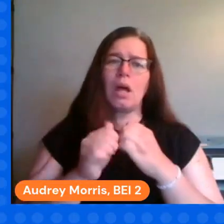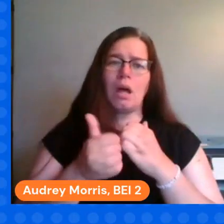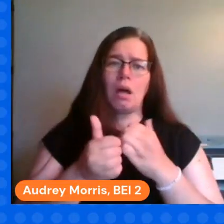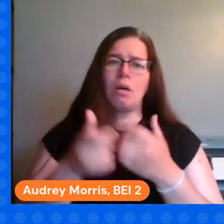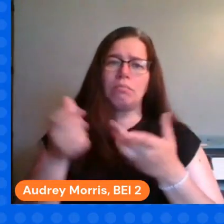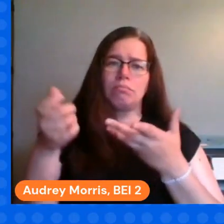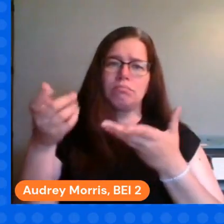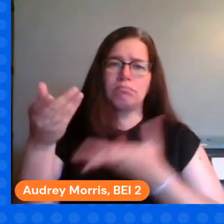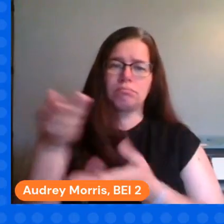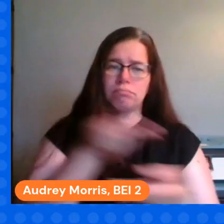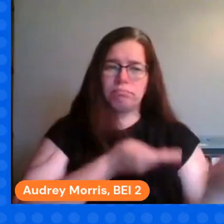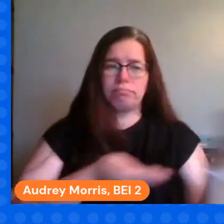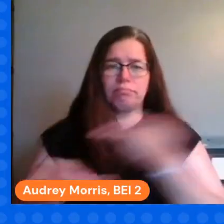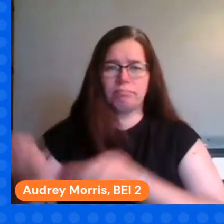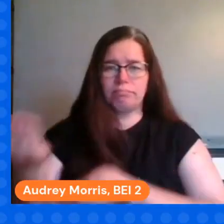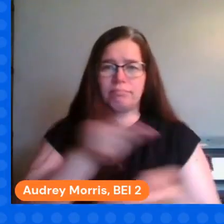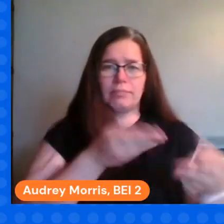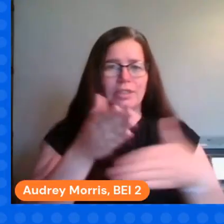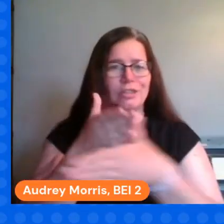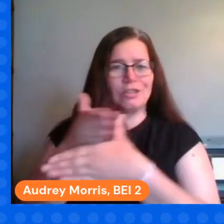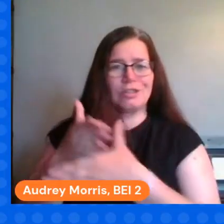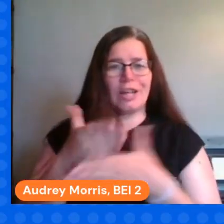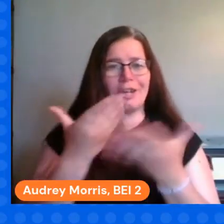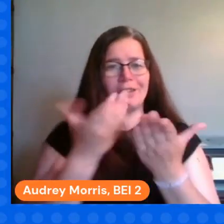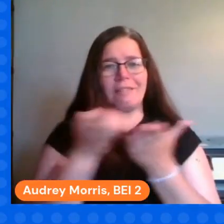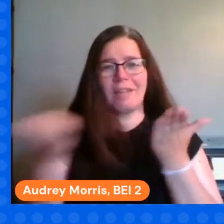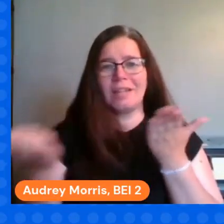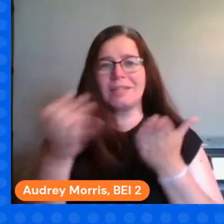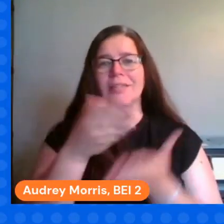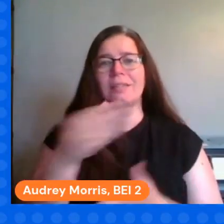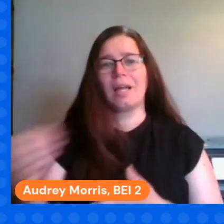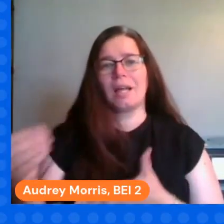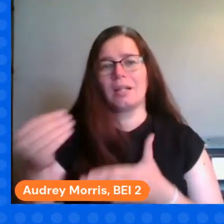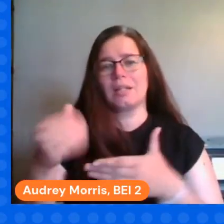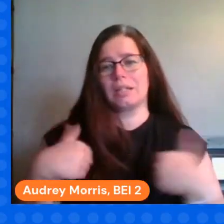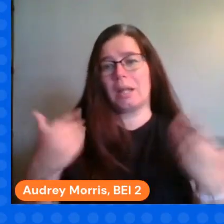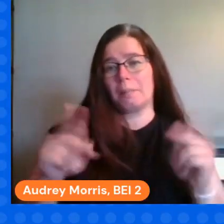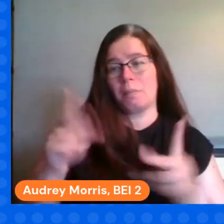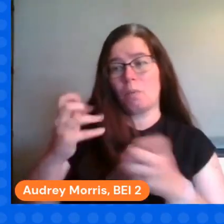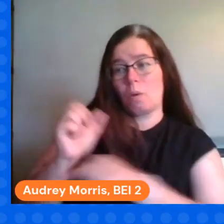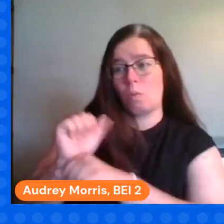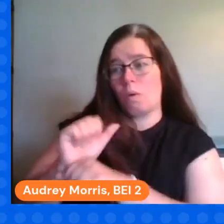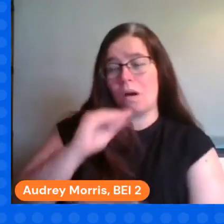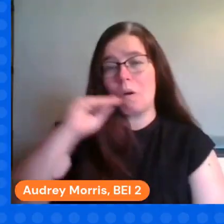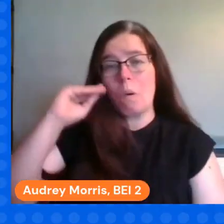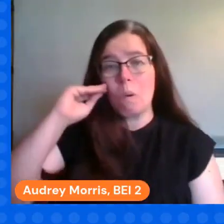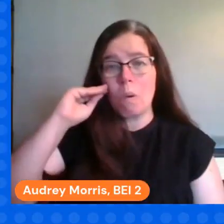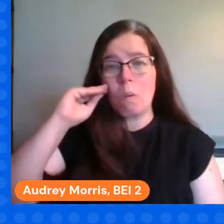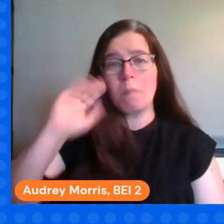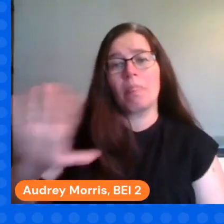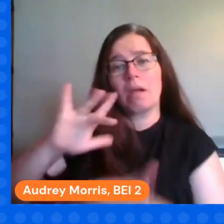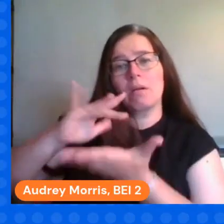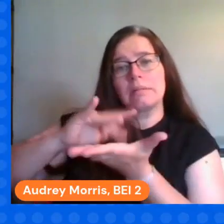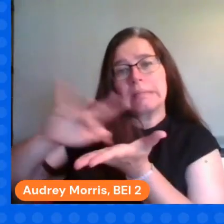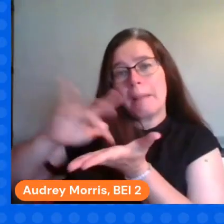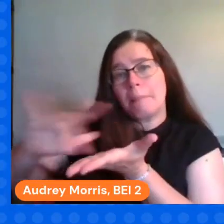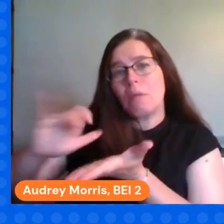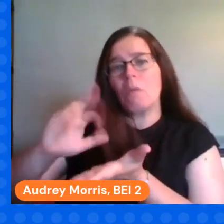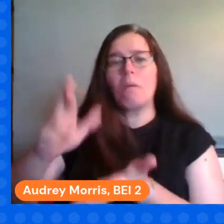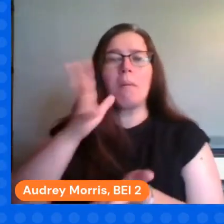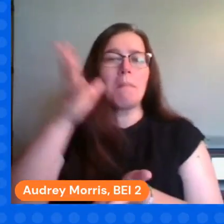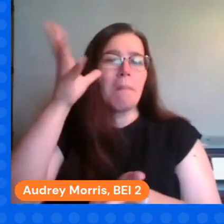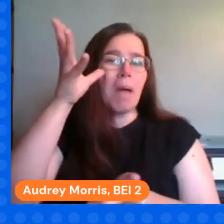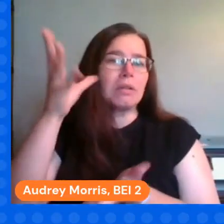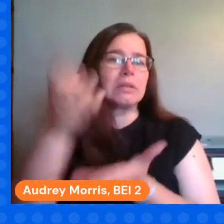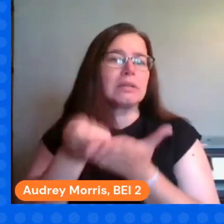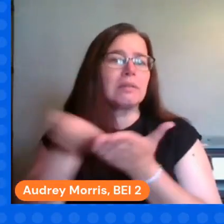and young people wanting to maybe work on their projects at home, on their tablet at home, or on their parents' devices. And so that's actually